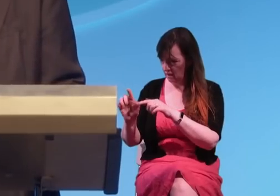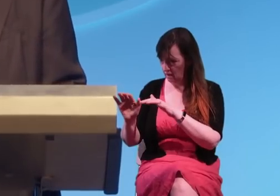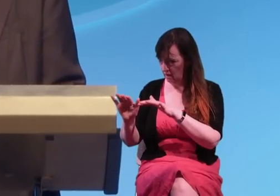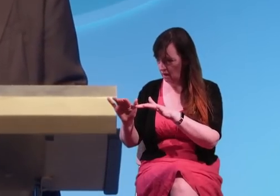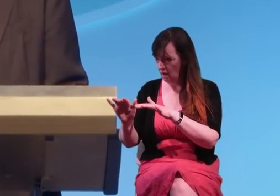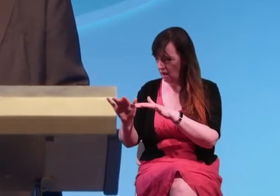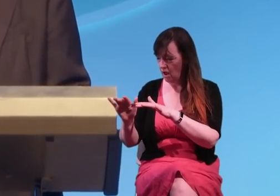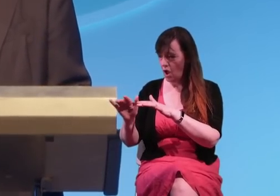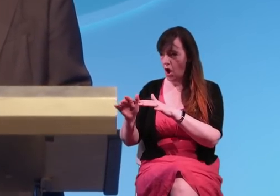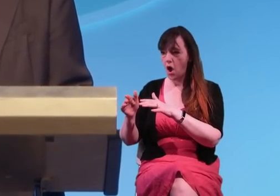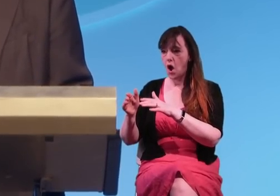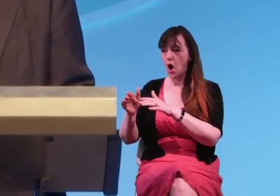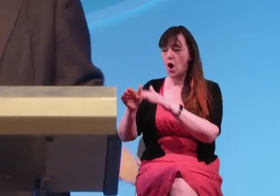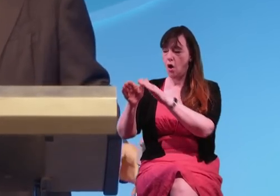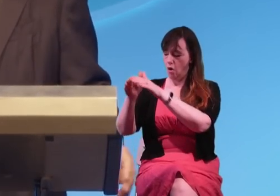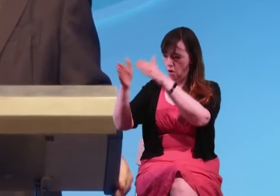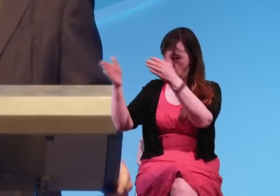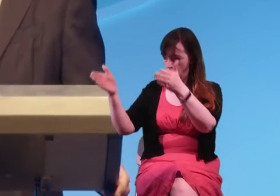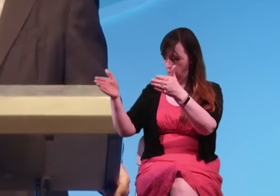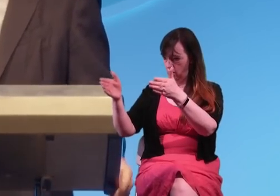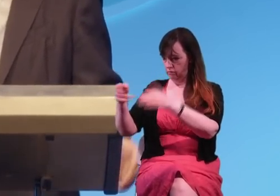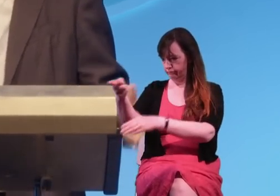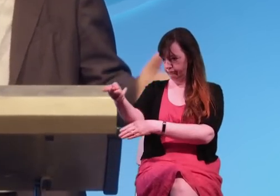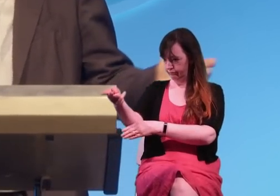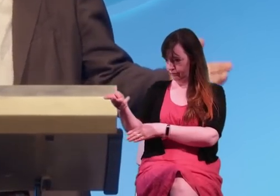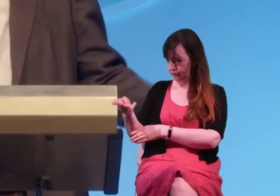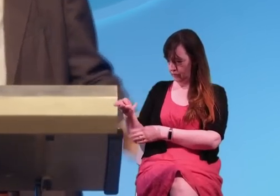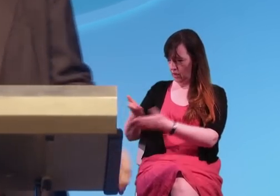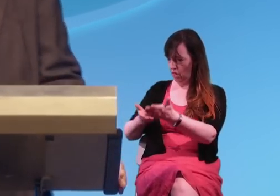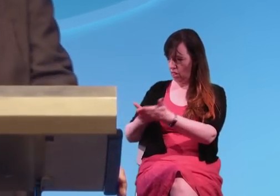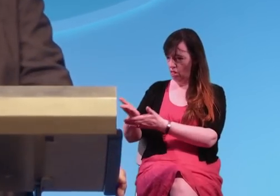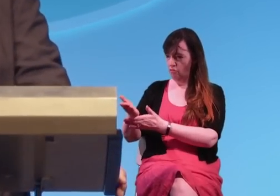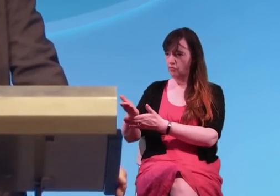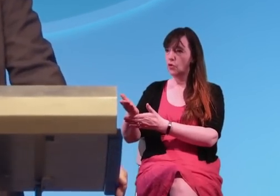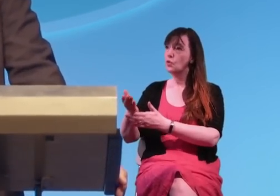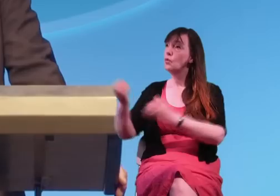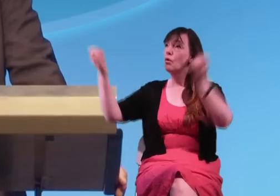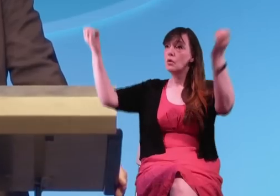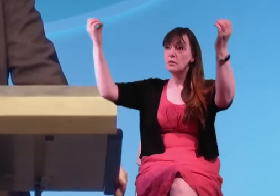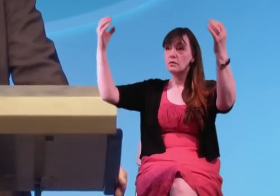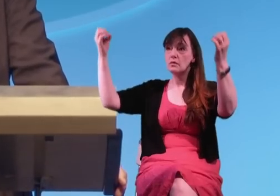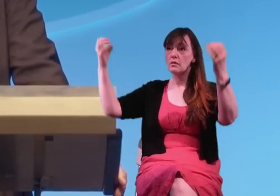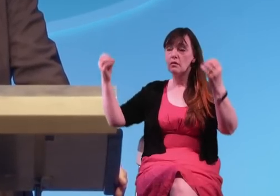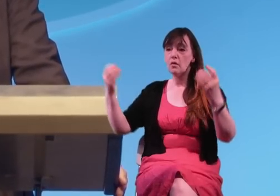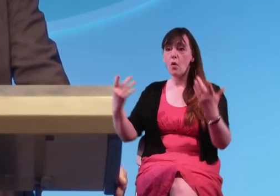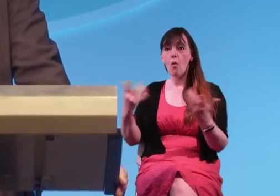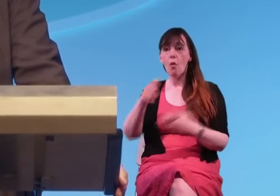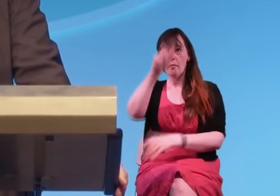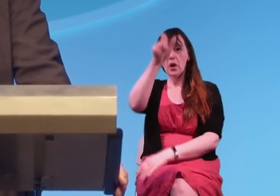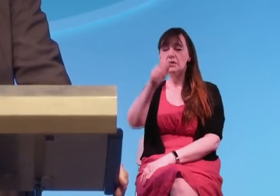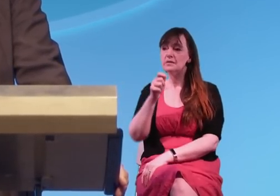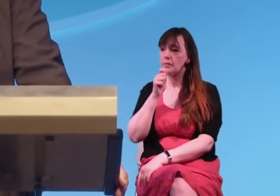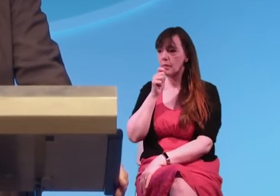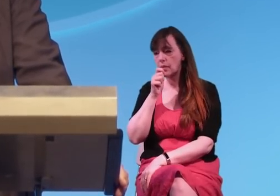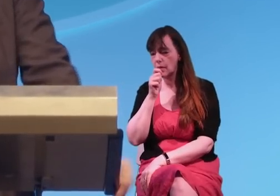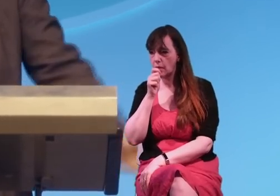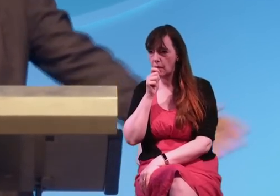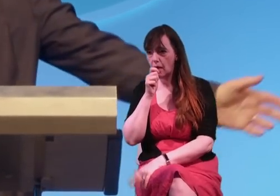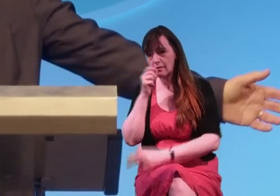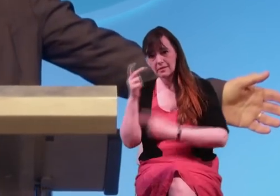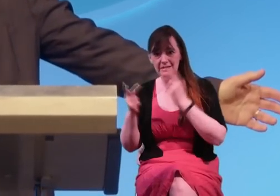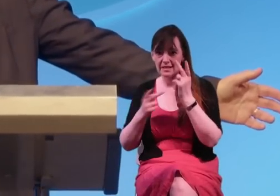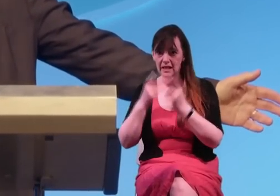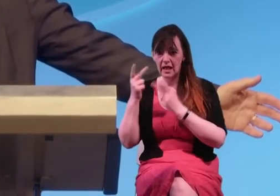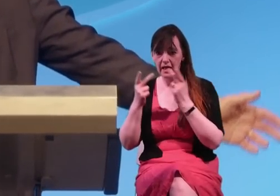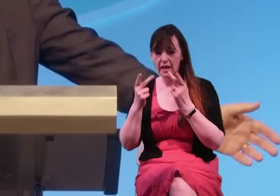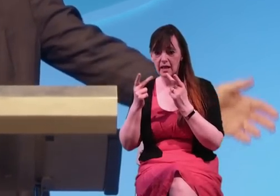open coffin and either through the PA or through some poor soul is entrusted with the words. And may I